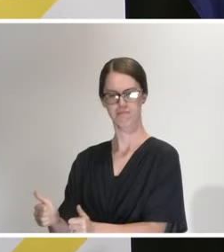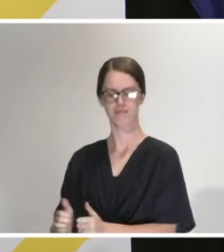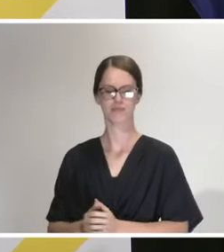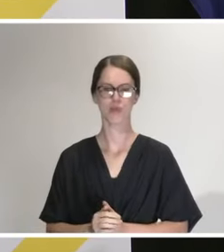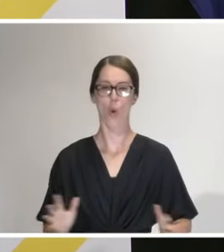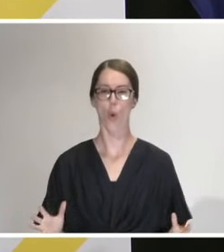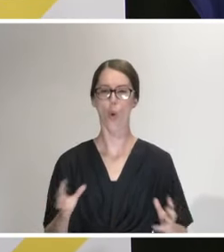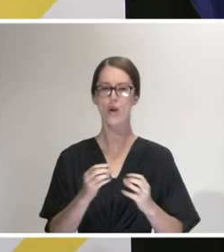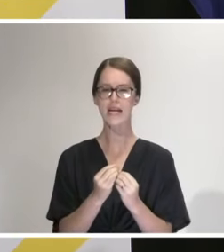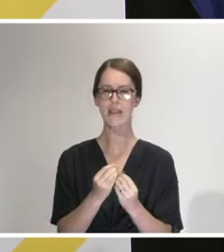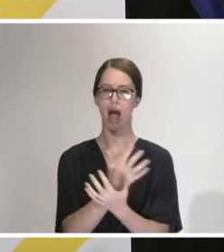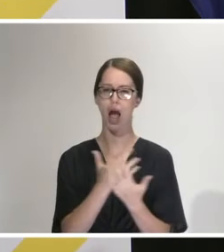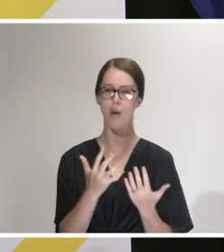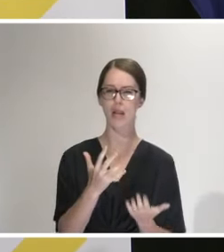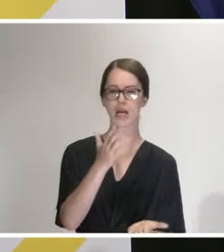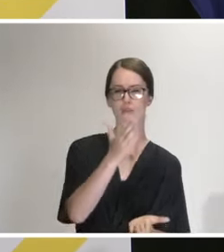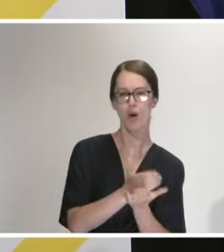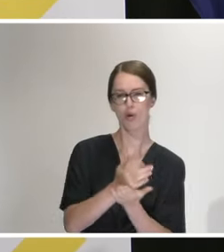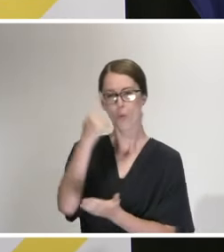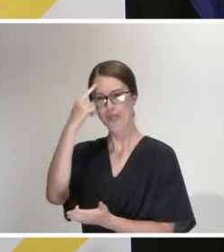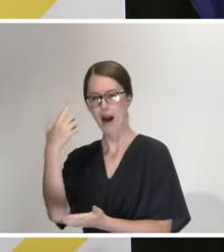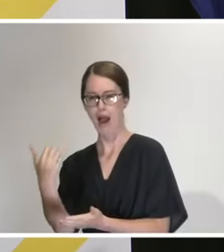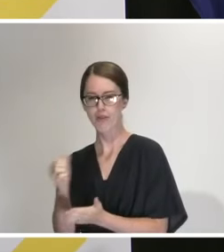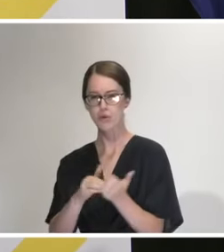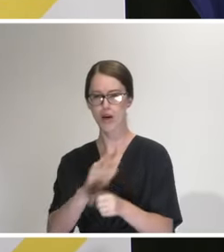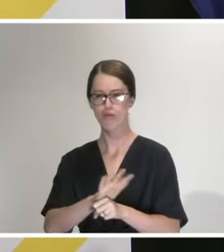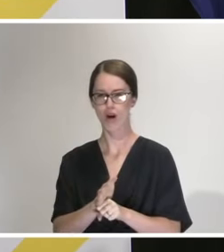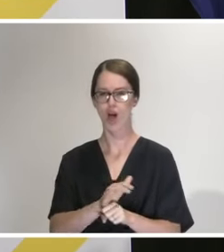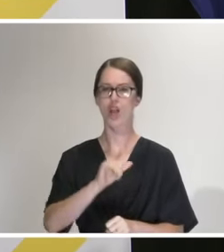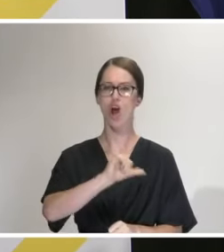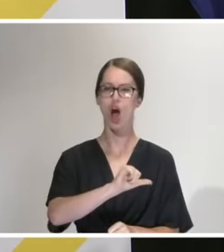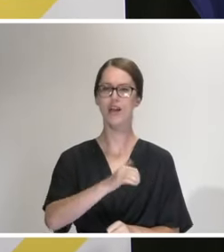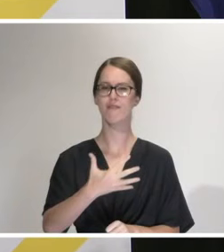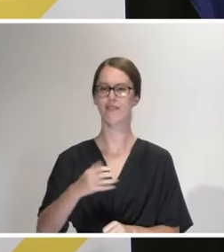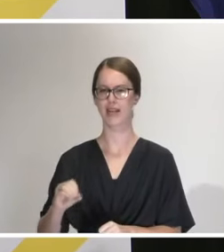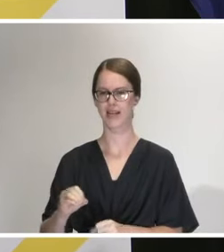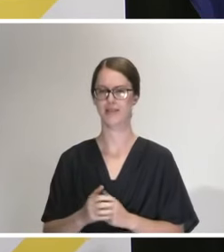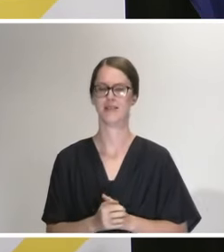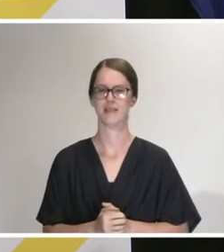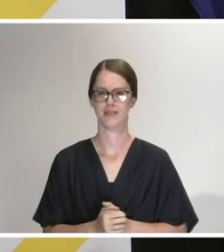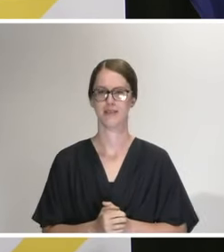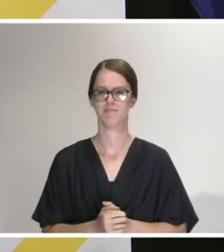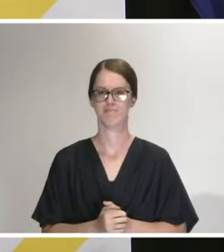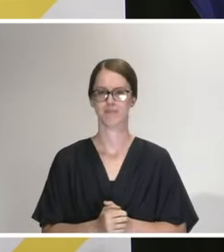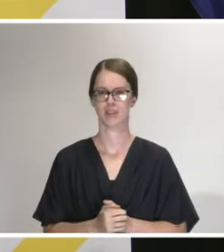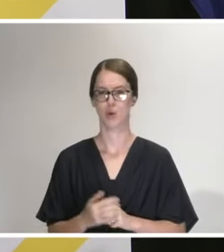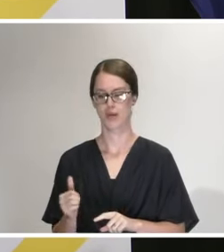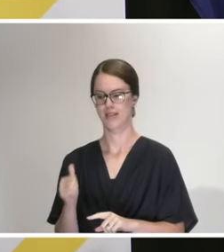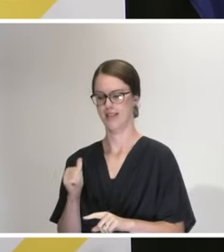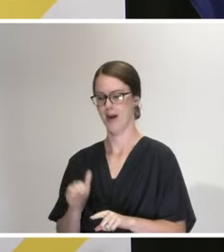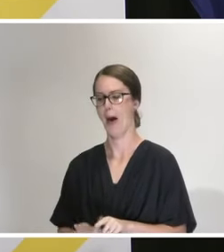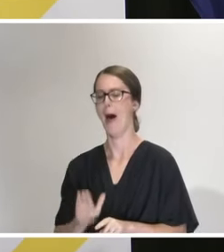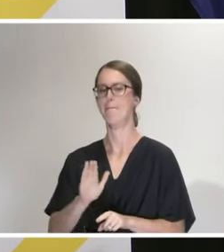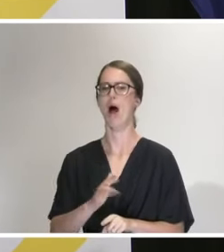So the total of confirmed and combined cases now in New Zealand is 950, and as I said earlier, that's 82 more than